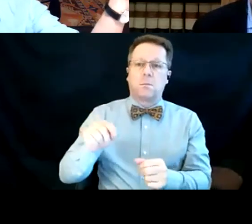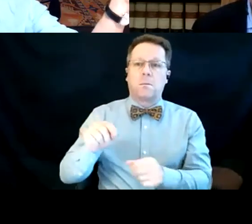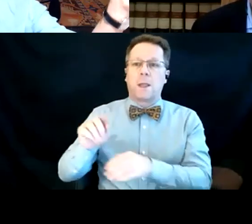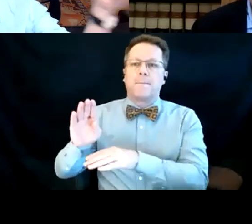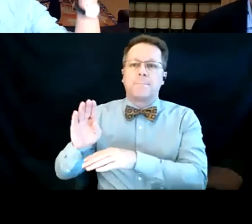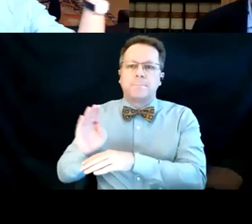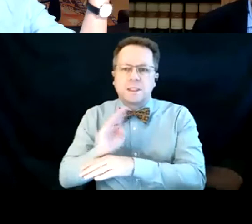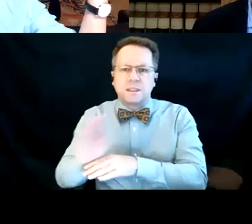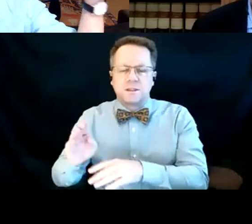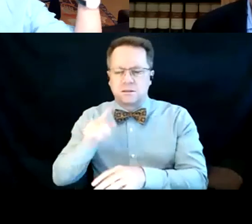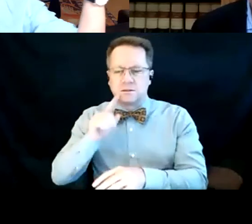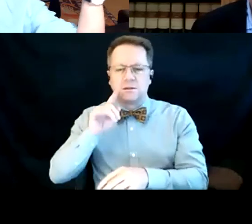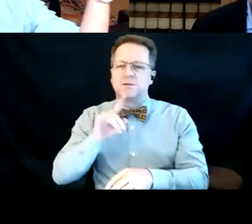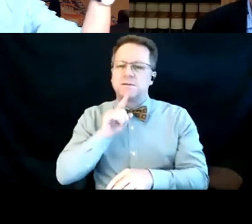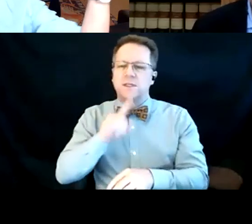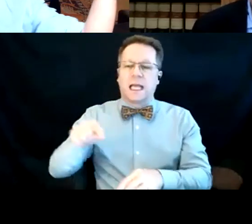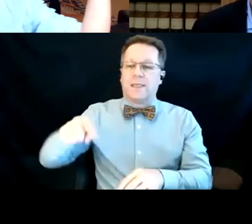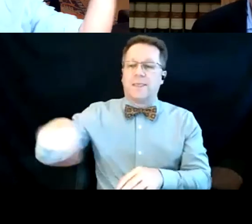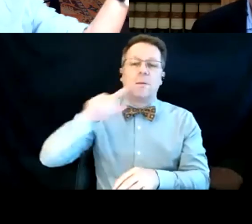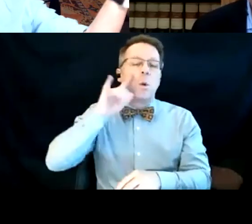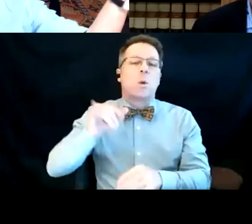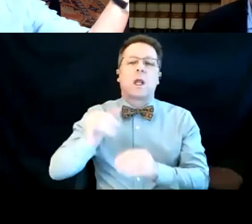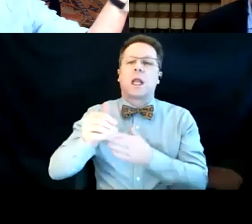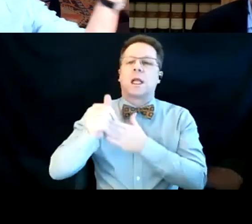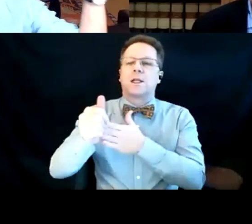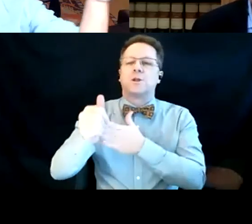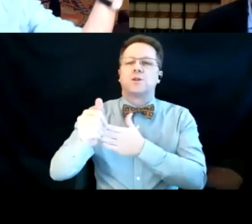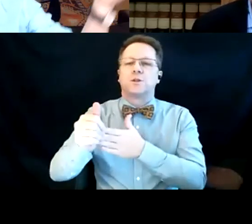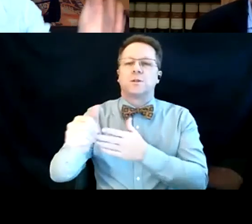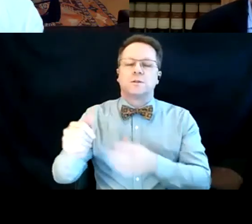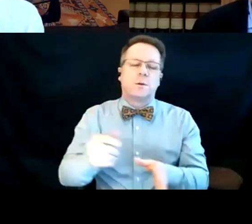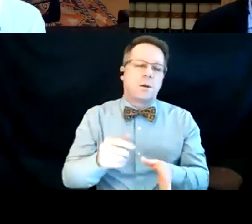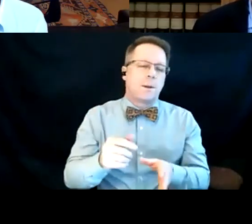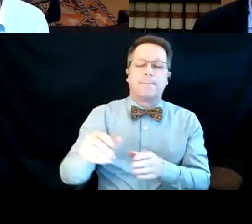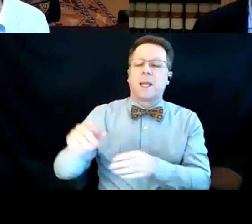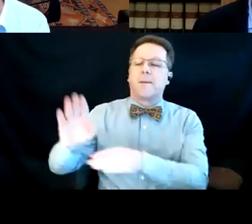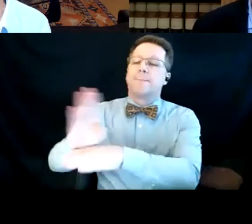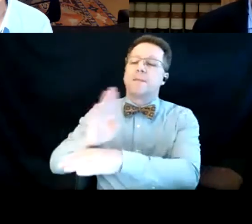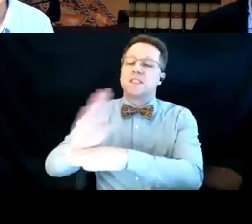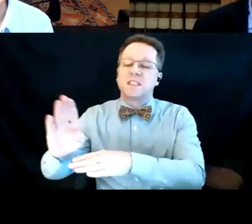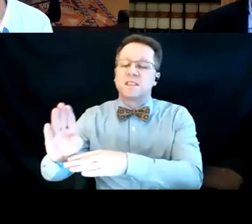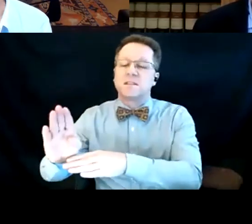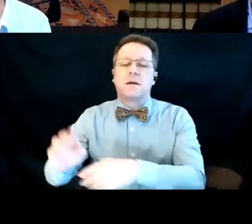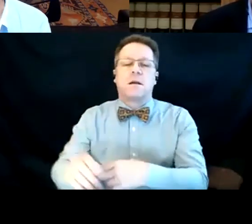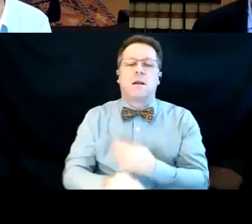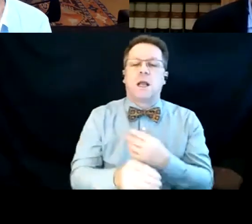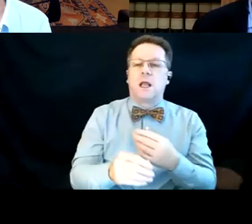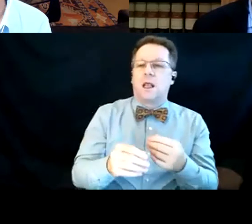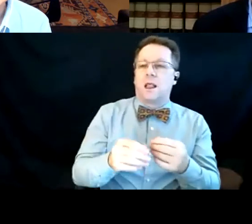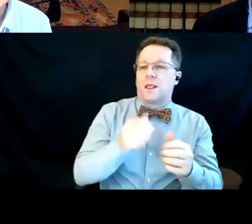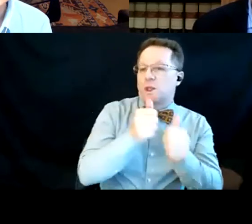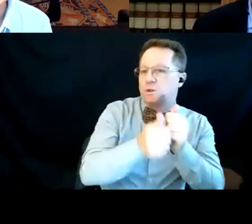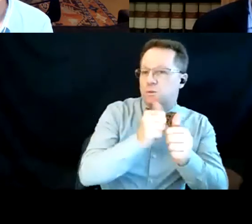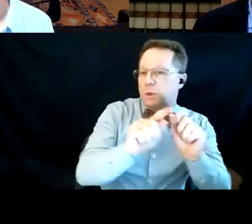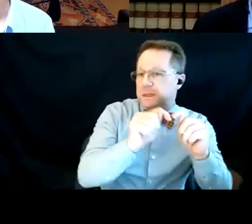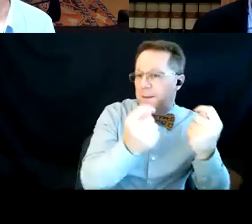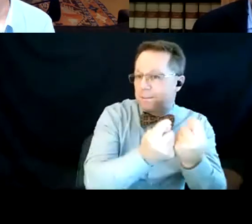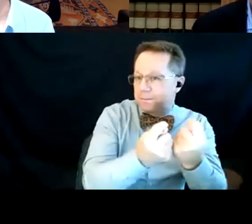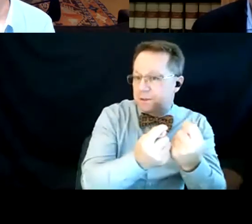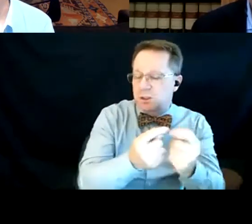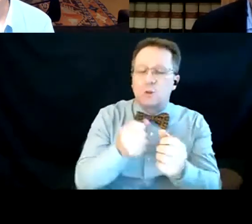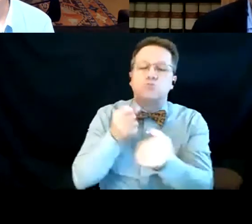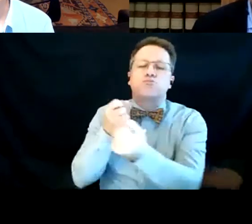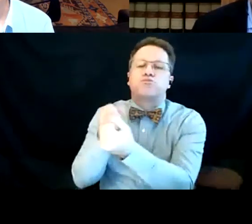real leaders. And I think we used to joke it was the businesses and the sports teams that were the greatest advocates, successful advocates for LGBT rights in the states,